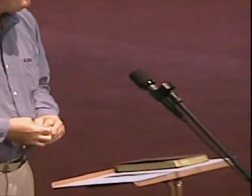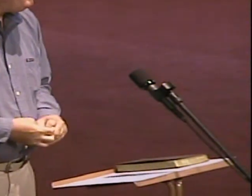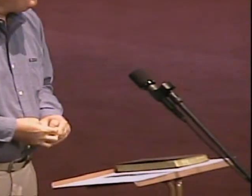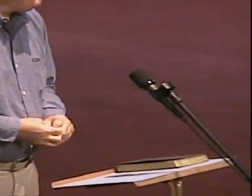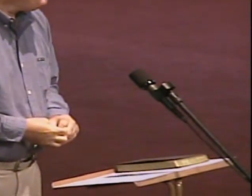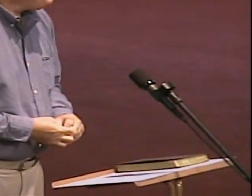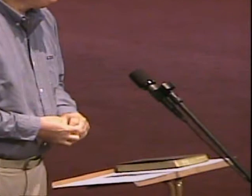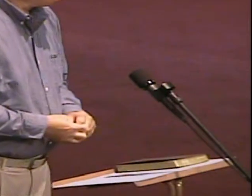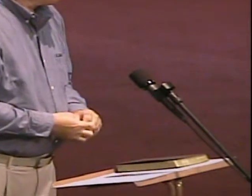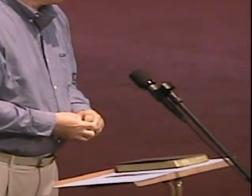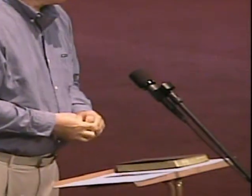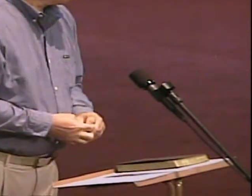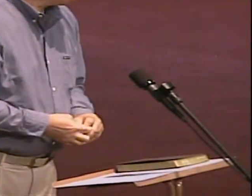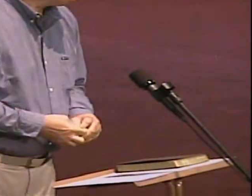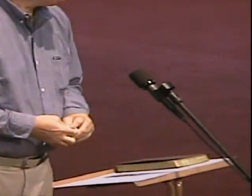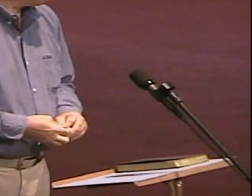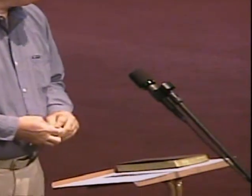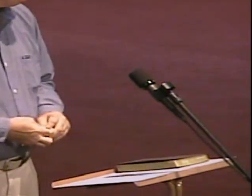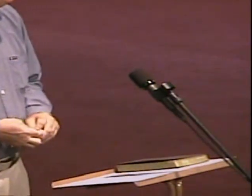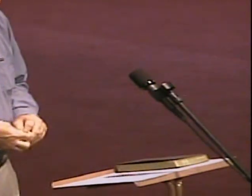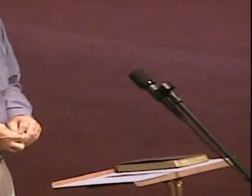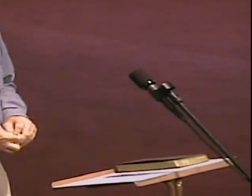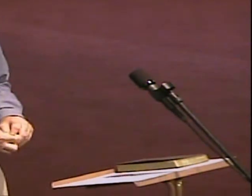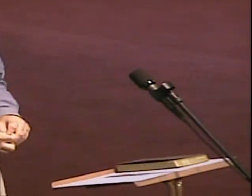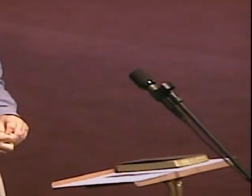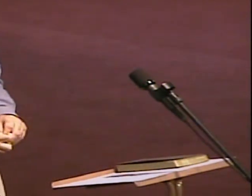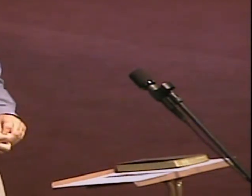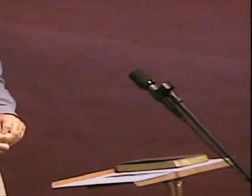Thank you.